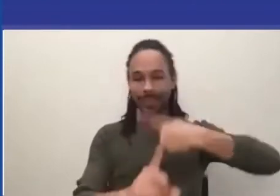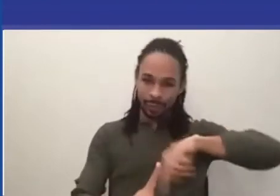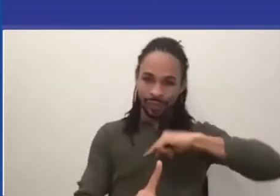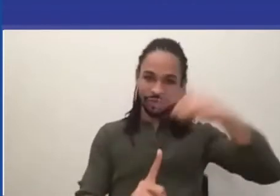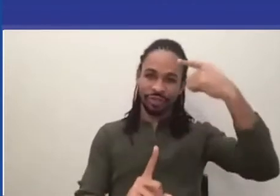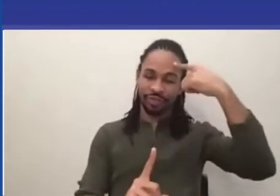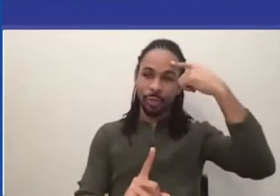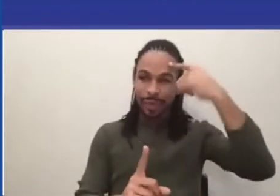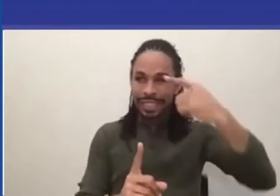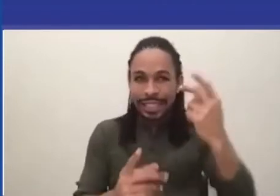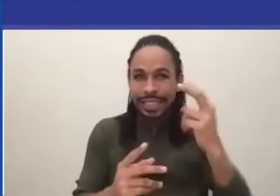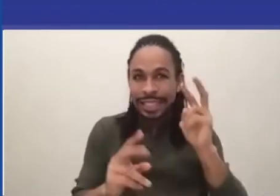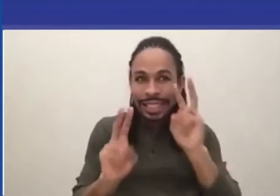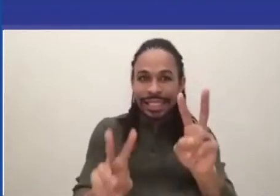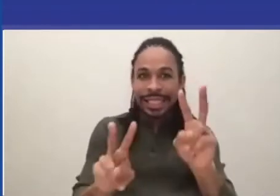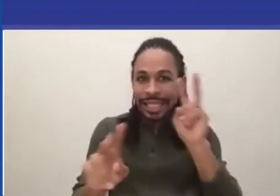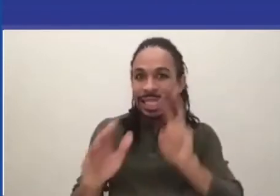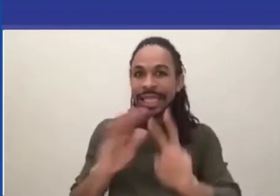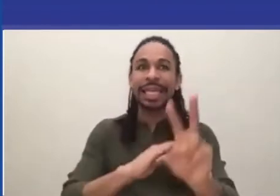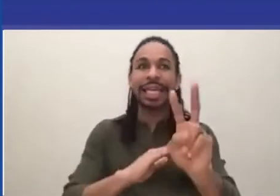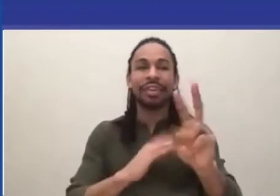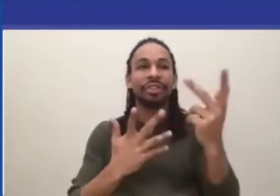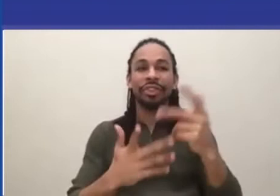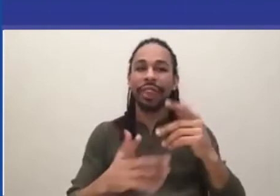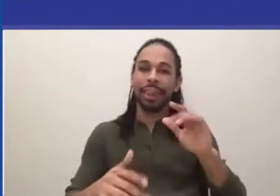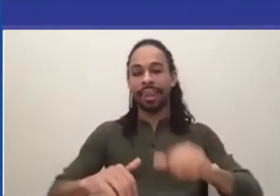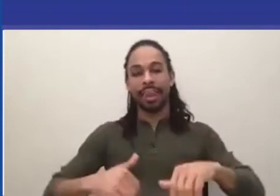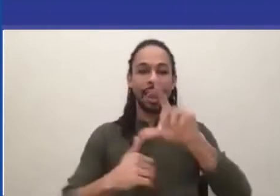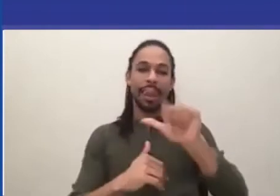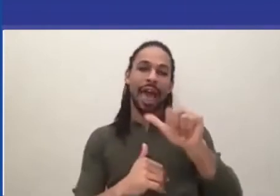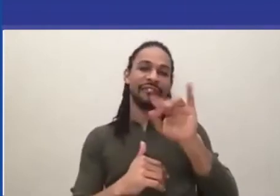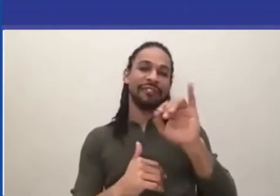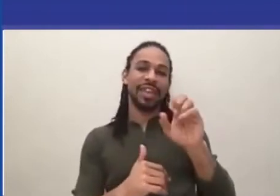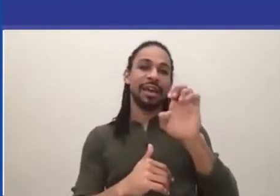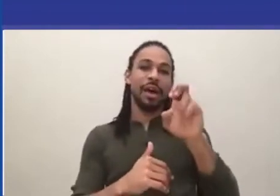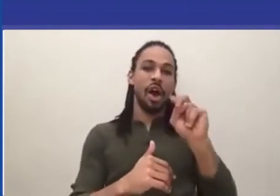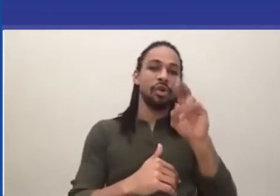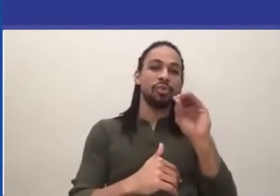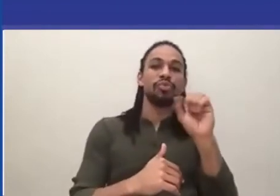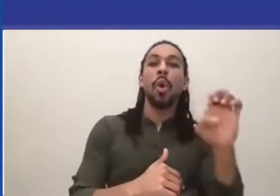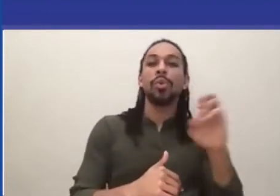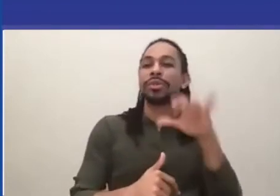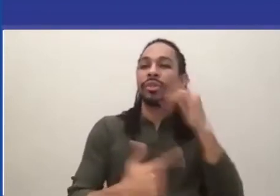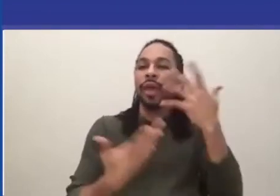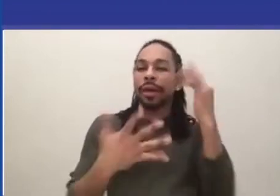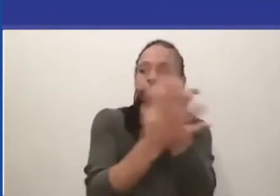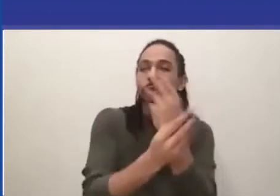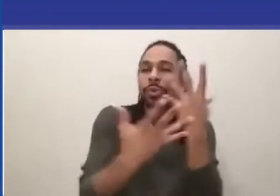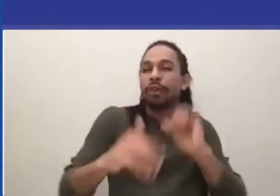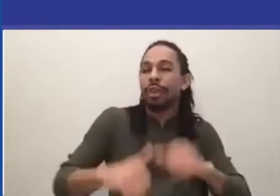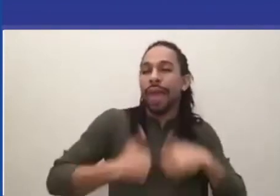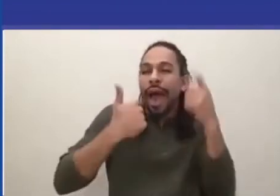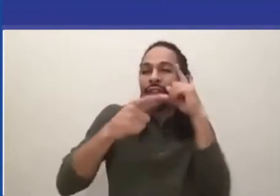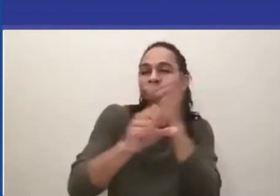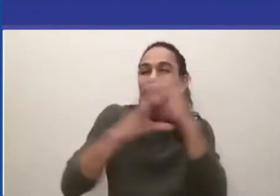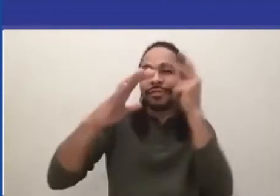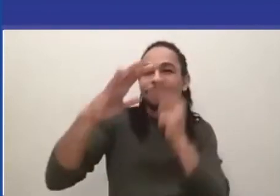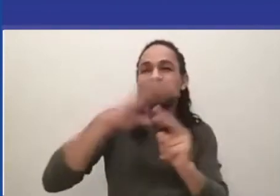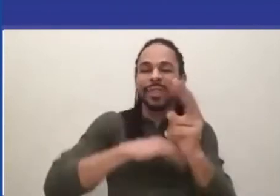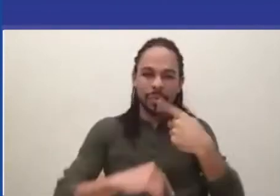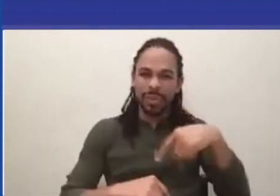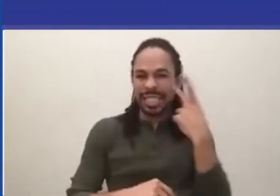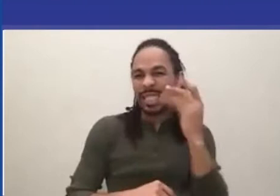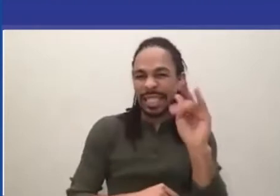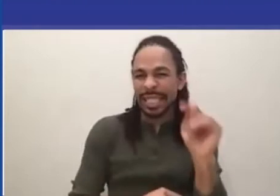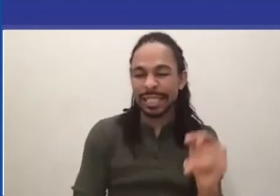la vie en rose. That's what we see, you know. Wonderful. Michael, thank you. Thank you for